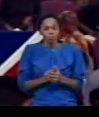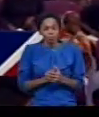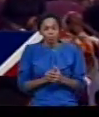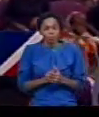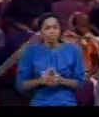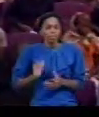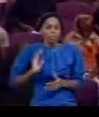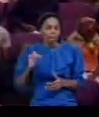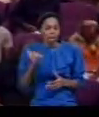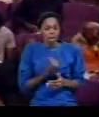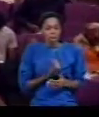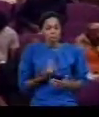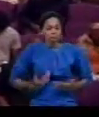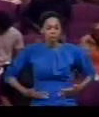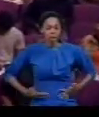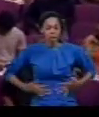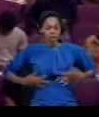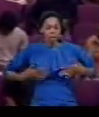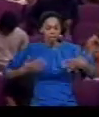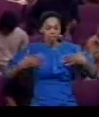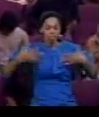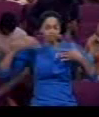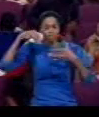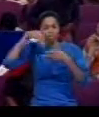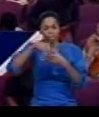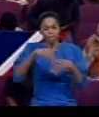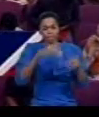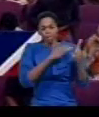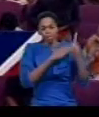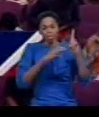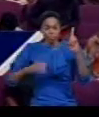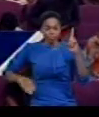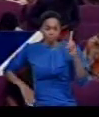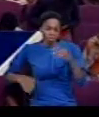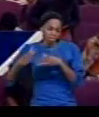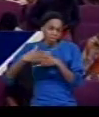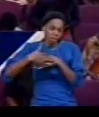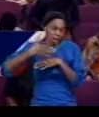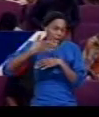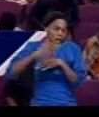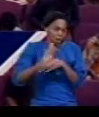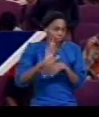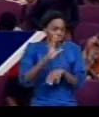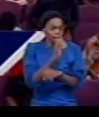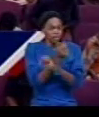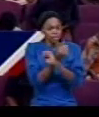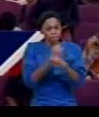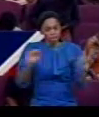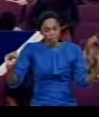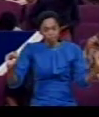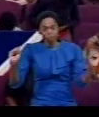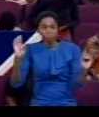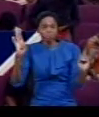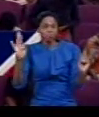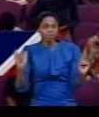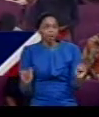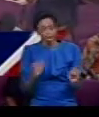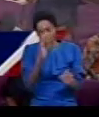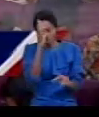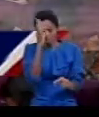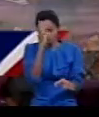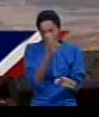our life in Christ after justification by faith.